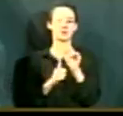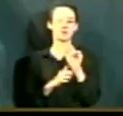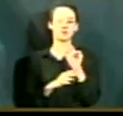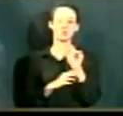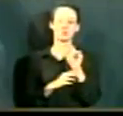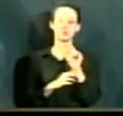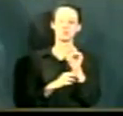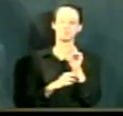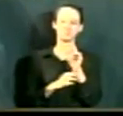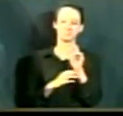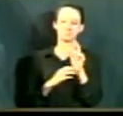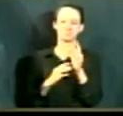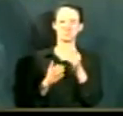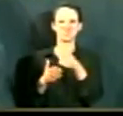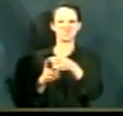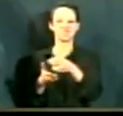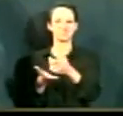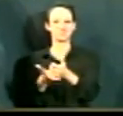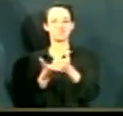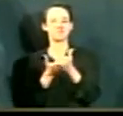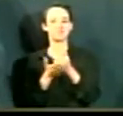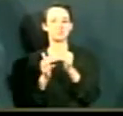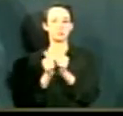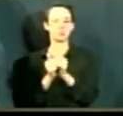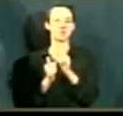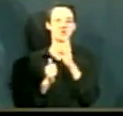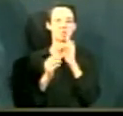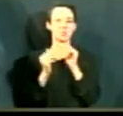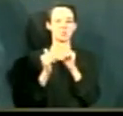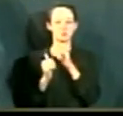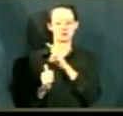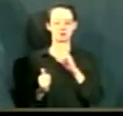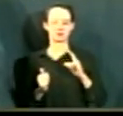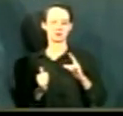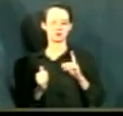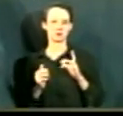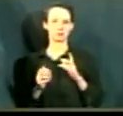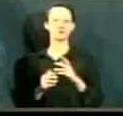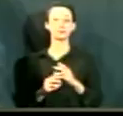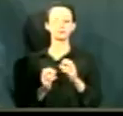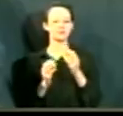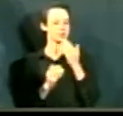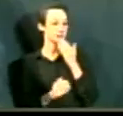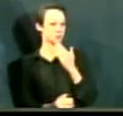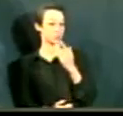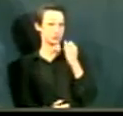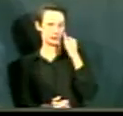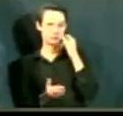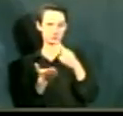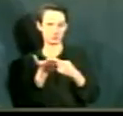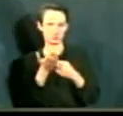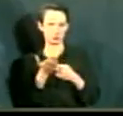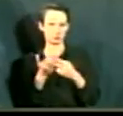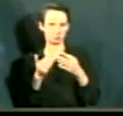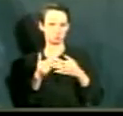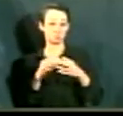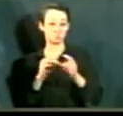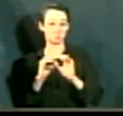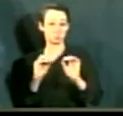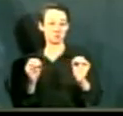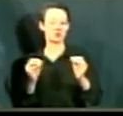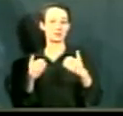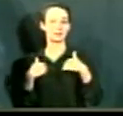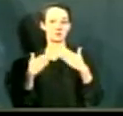you. Thank you. Okay, if there's no further discussion, we have a motion and a second on the